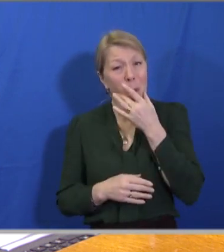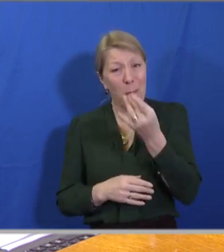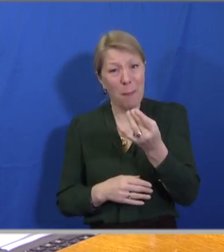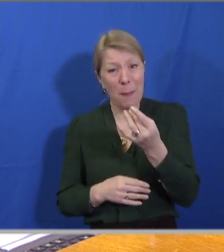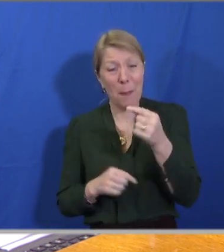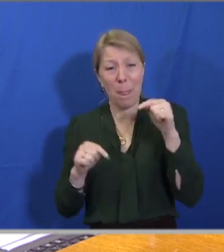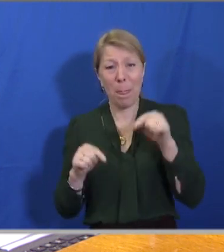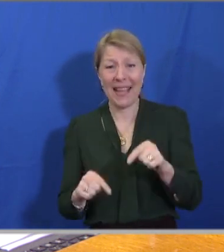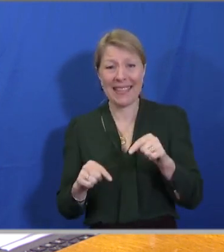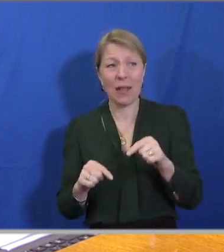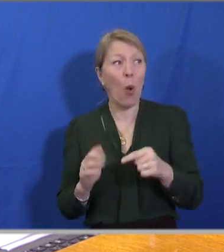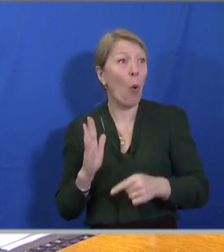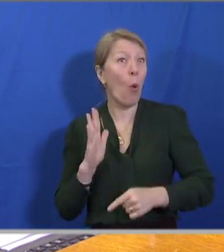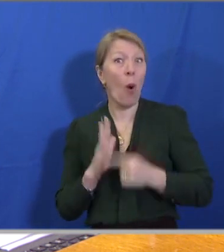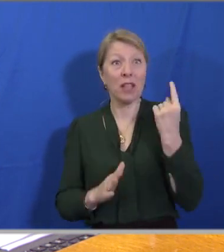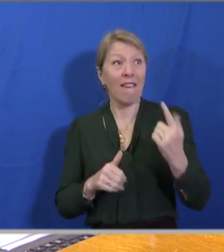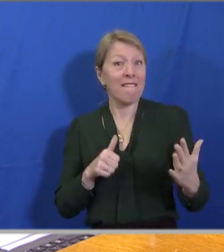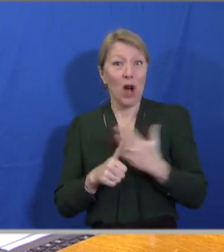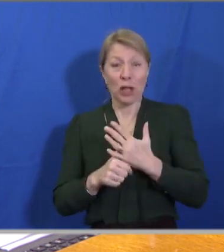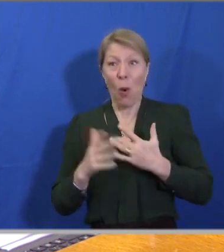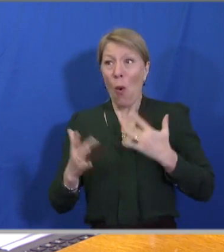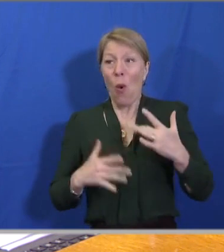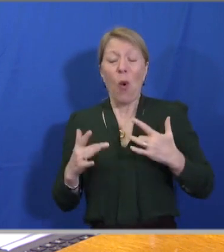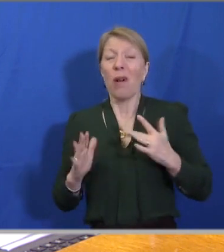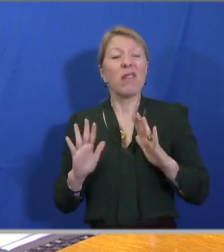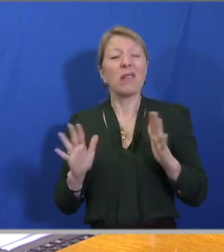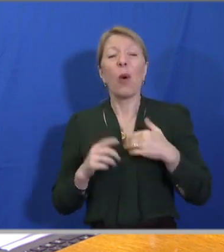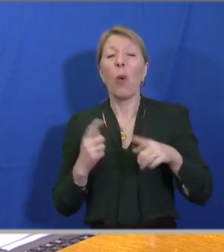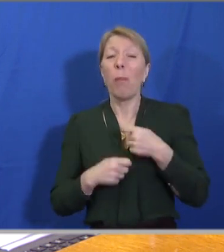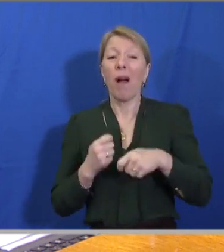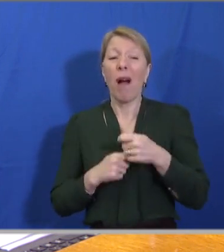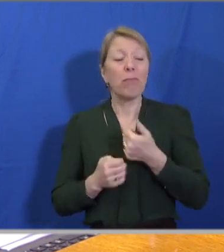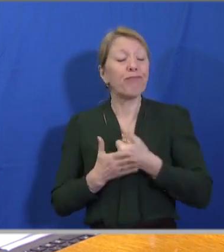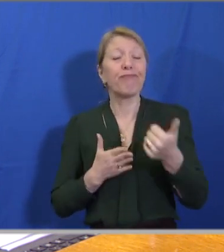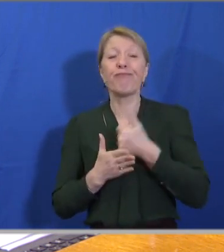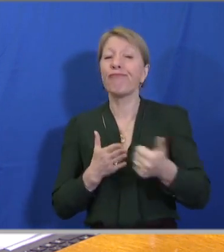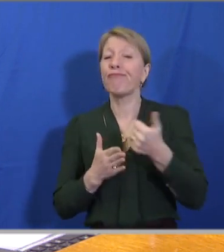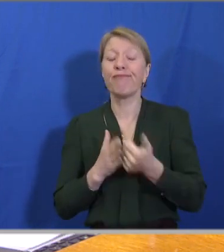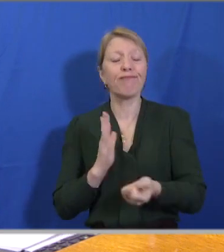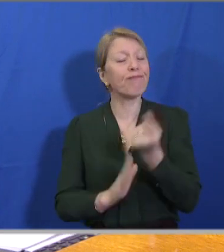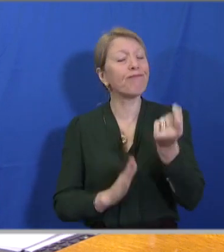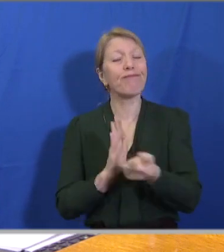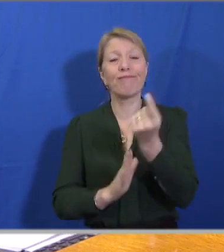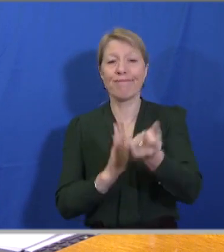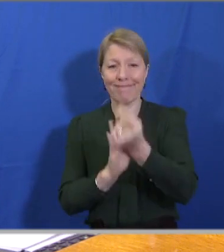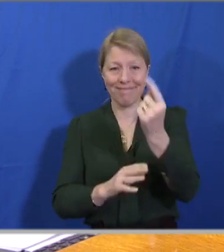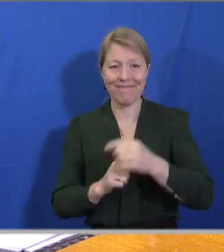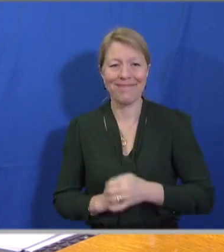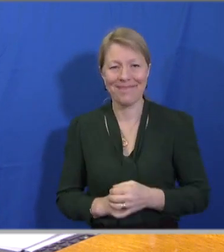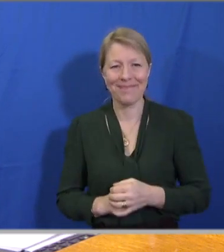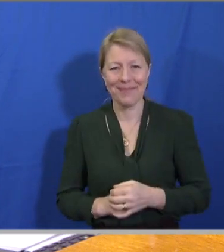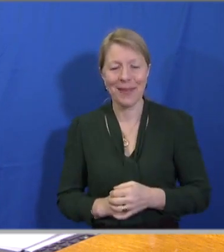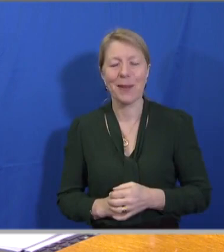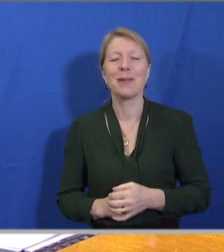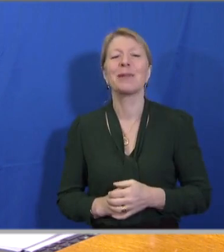unusual or an interesting day in that sense, that it's just routine and regular and happens. In respect of that, I do want to very sincerely welcome the commitment